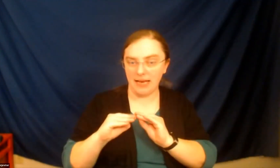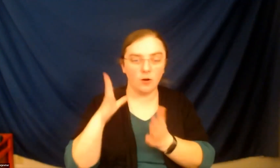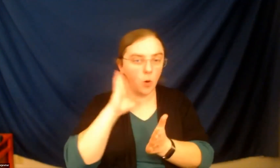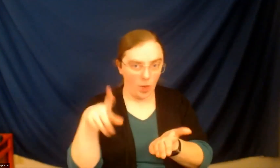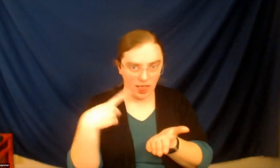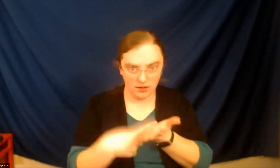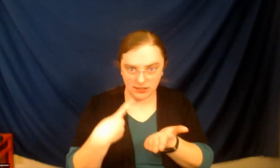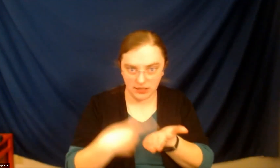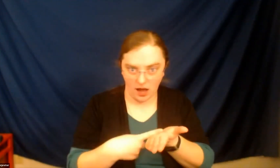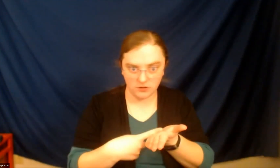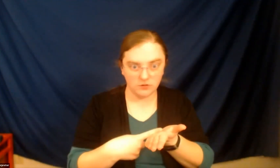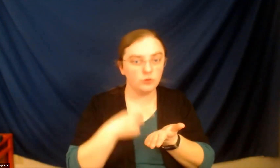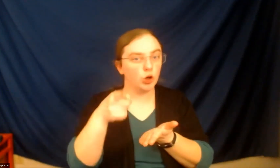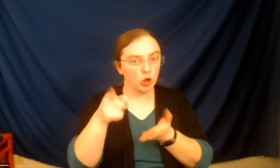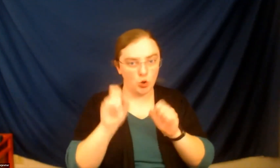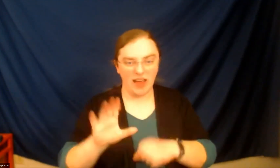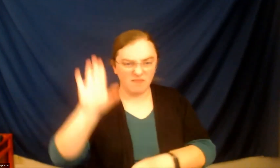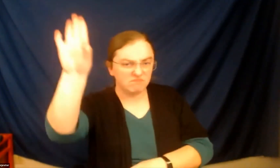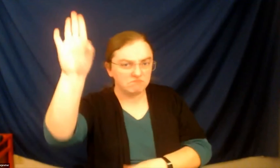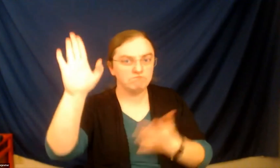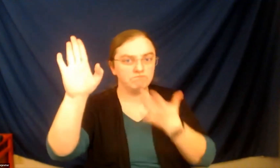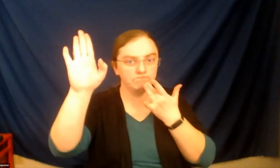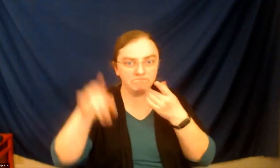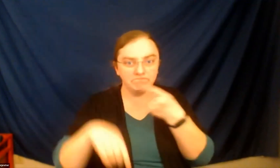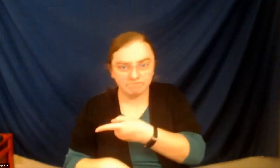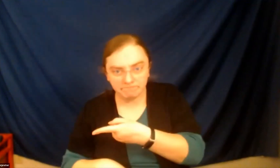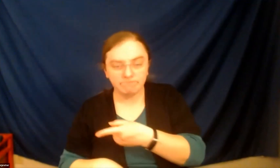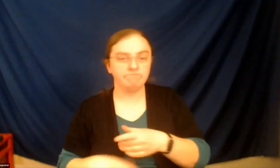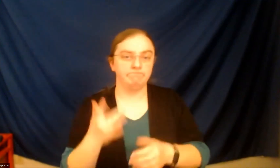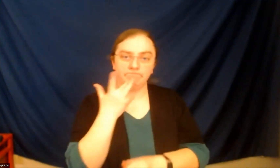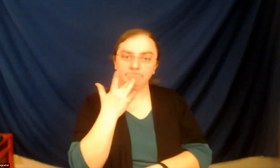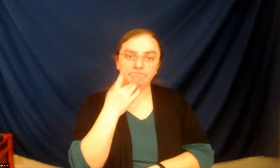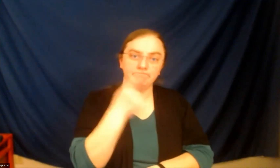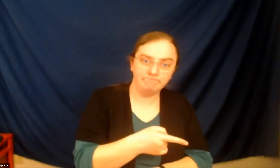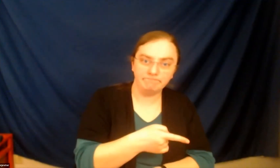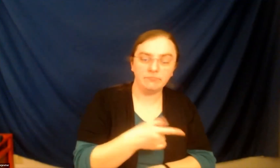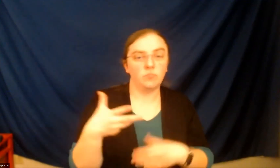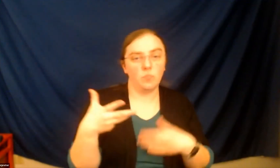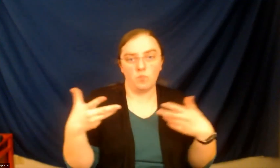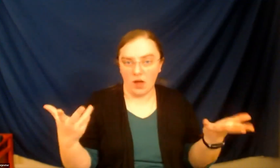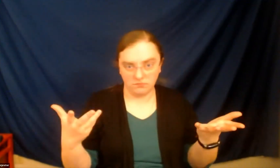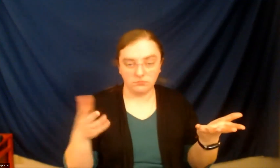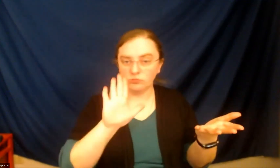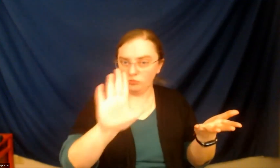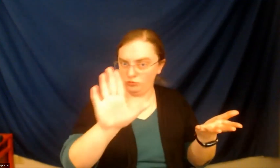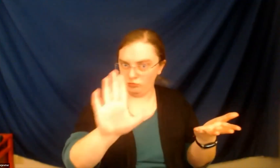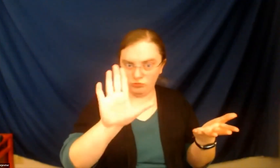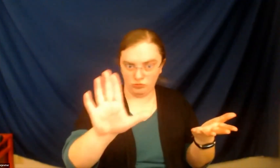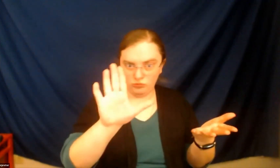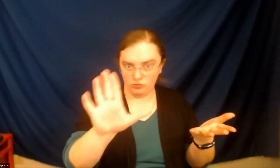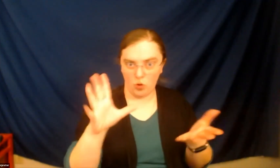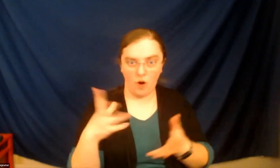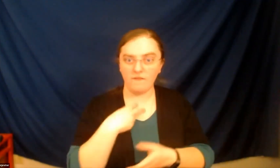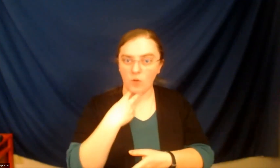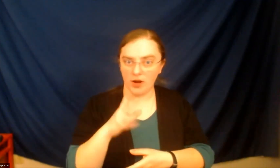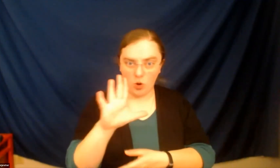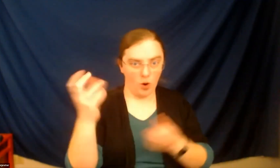Not all the schools have Right at School. Some schools still have Boys and Girls Club. Thanks, Libby.